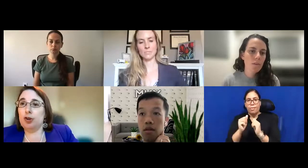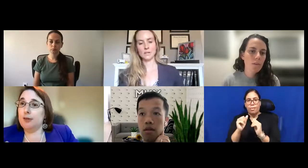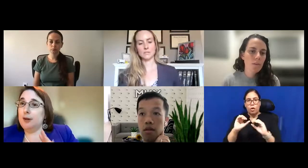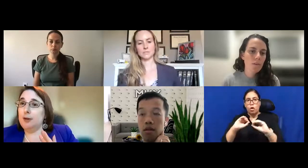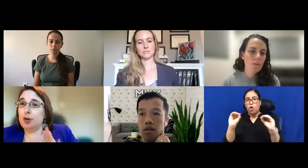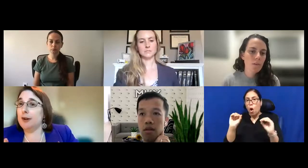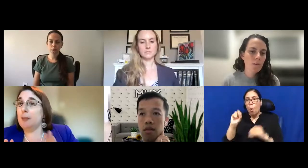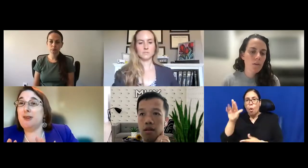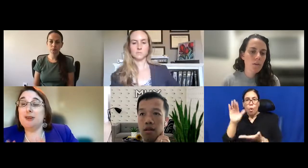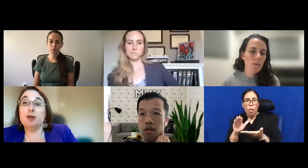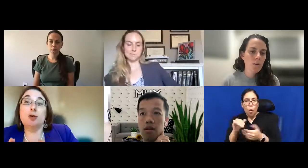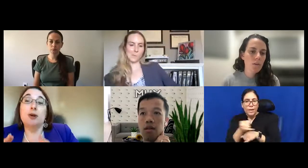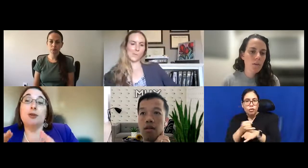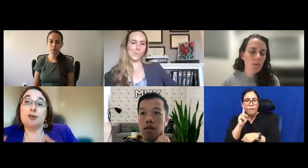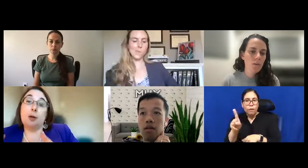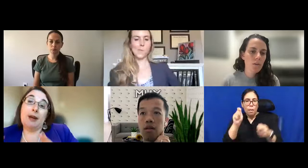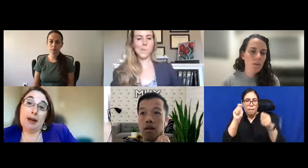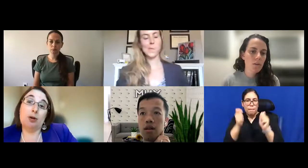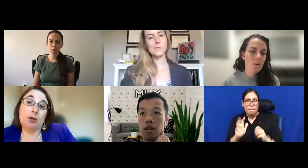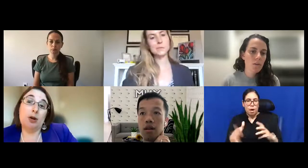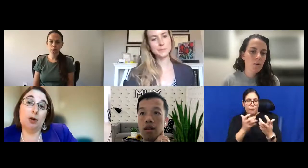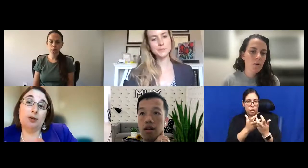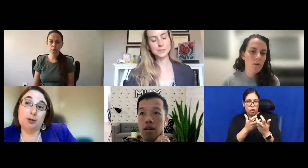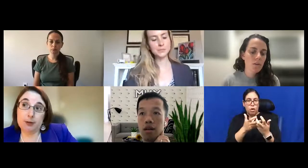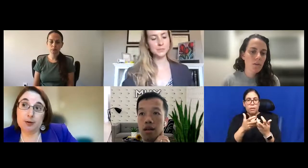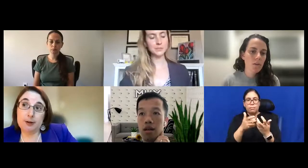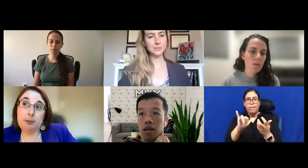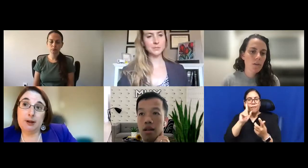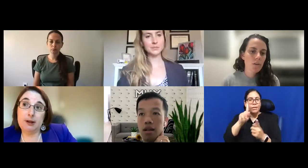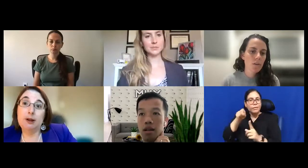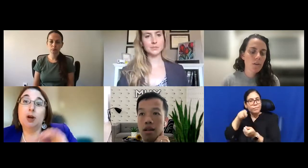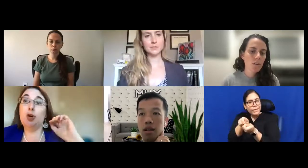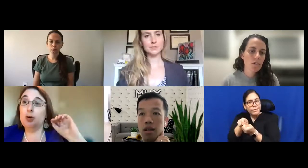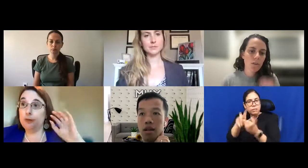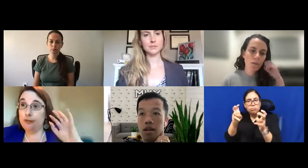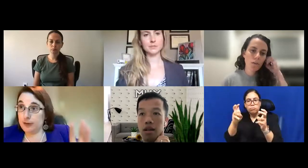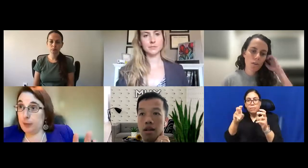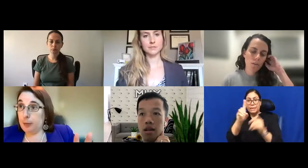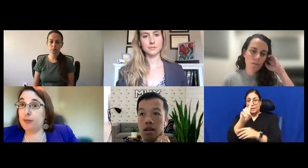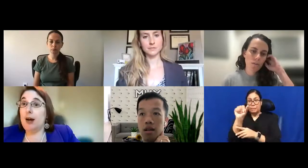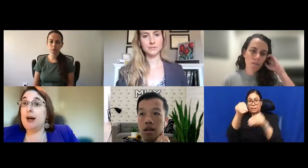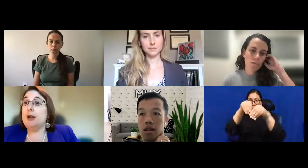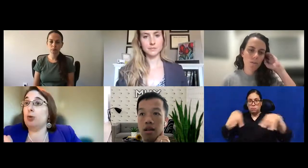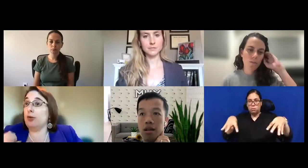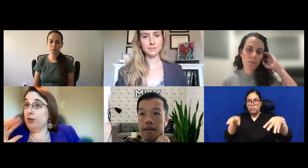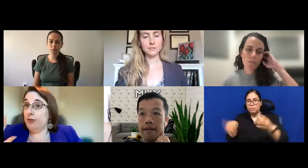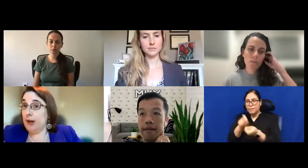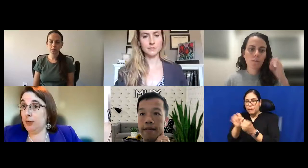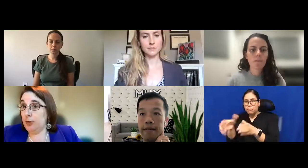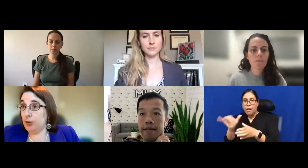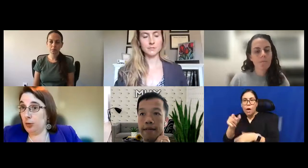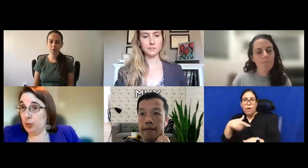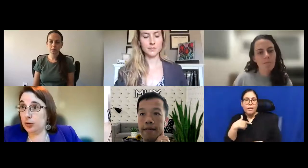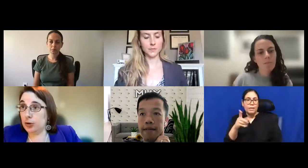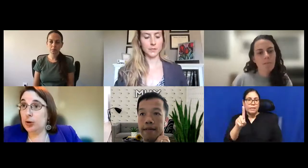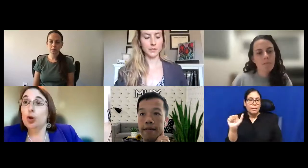are generally targeted a particular subcategory of disabilities, meaning you're a disabled vet, you are 65